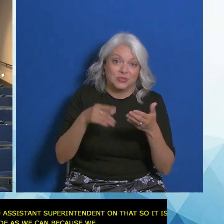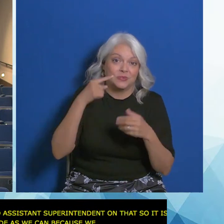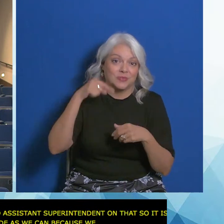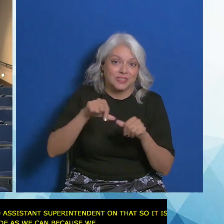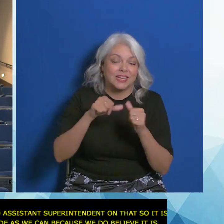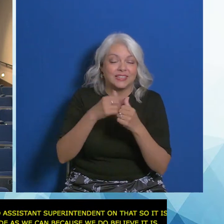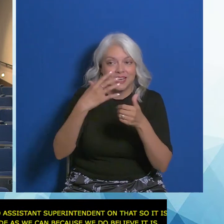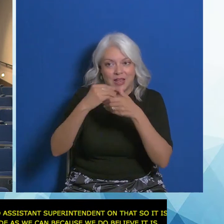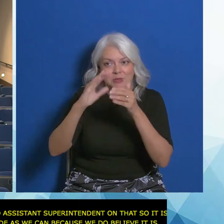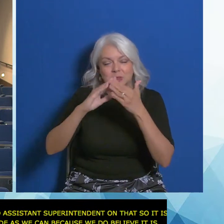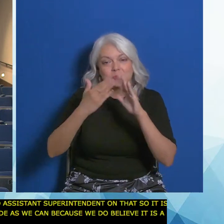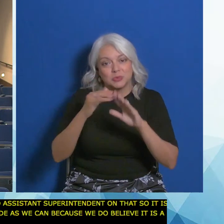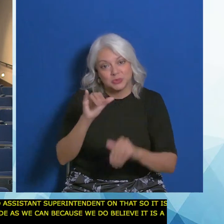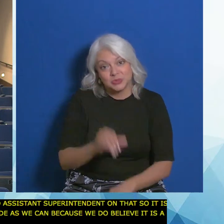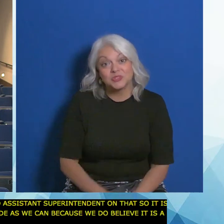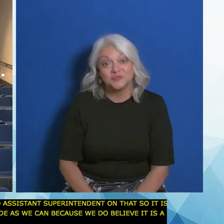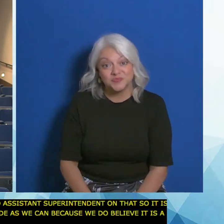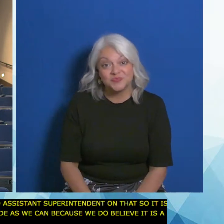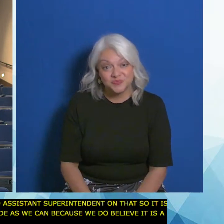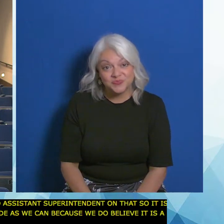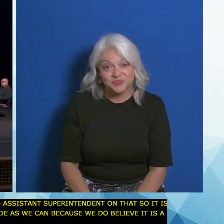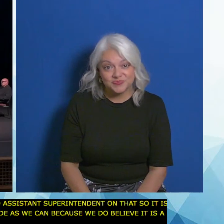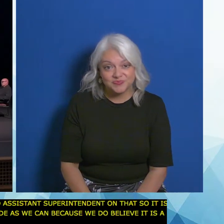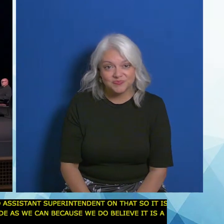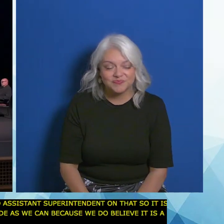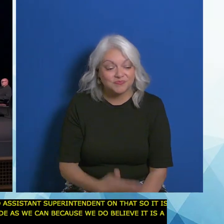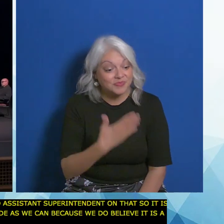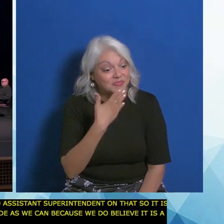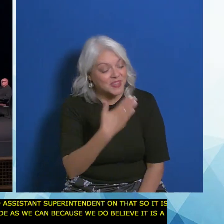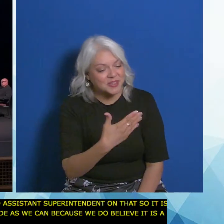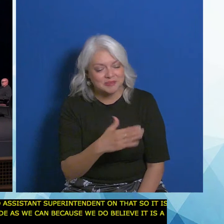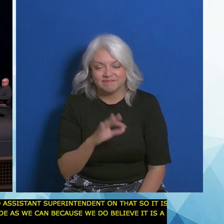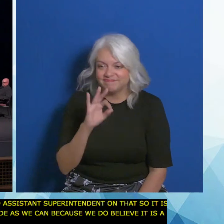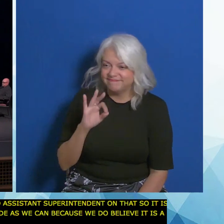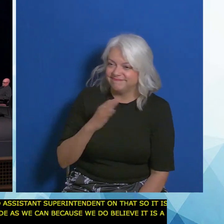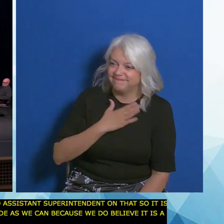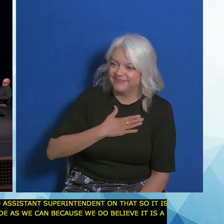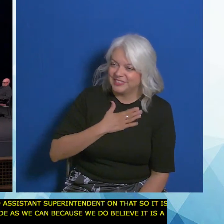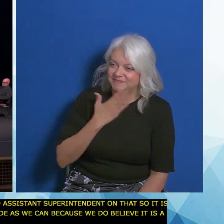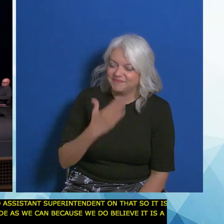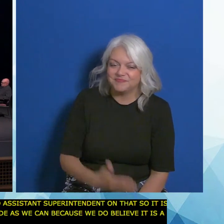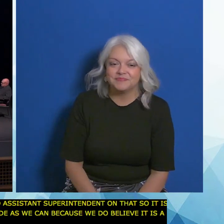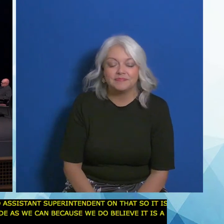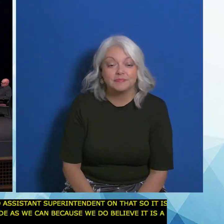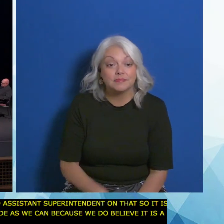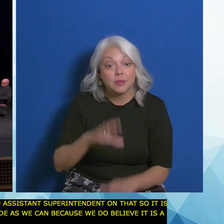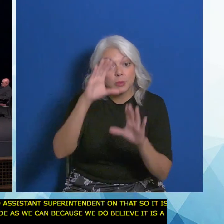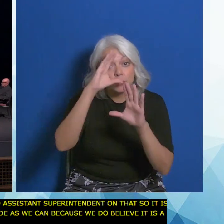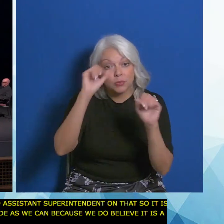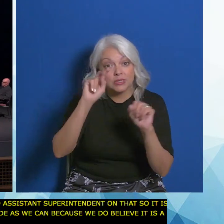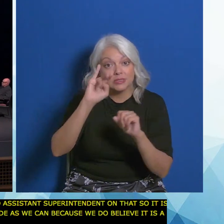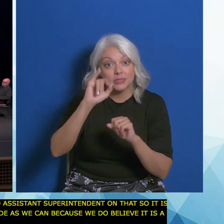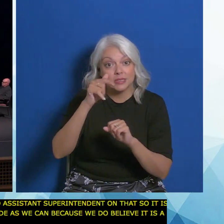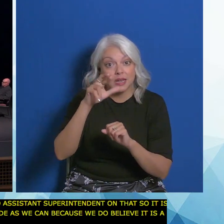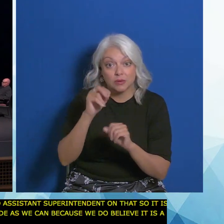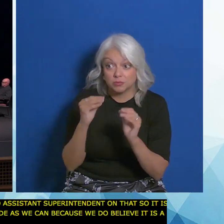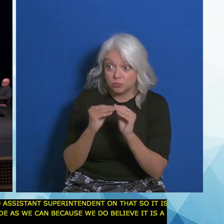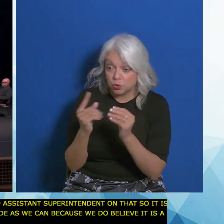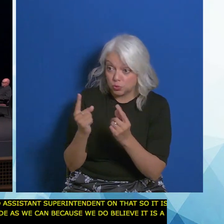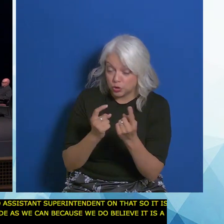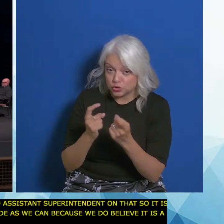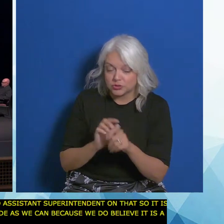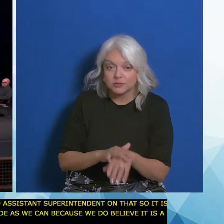outside community. Thank you. My pleasure. Thank you. Are there any other questions? This